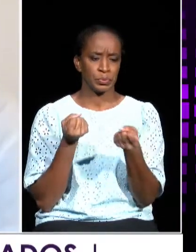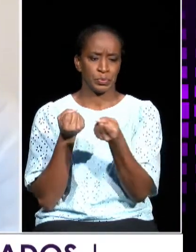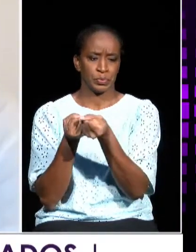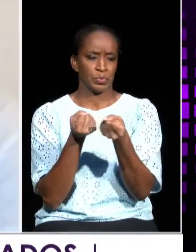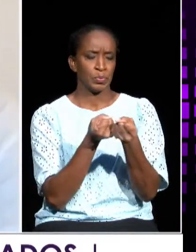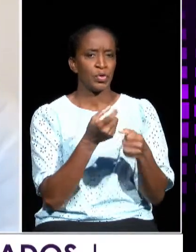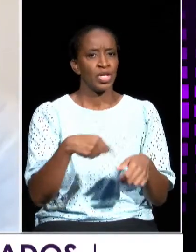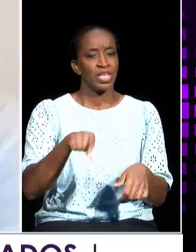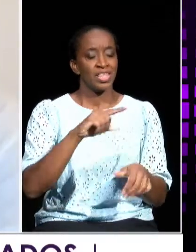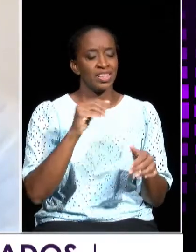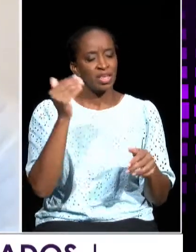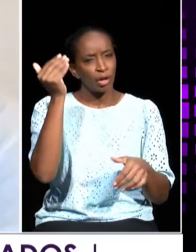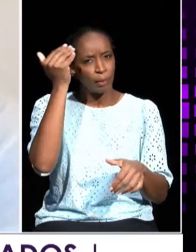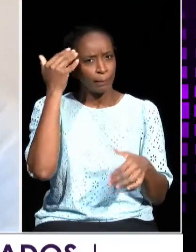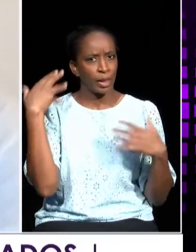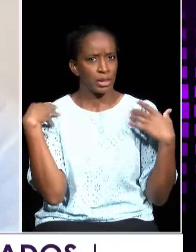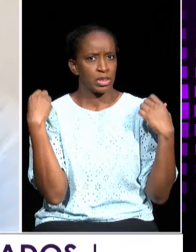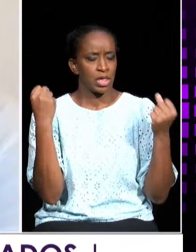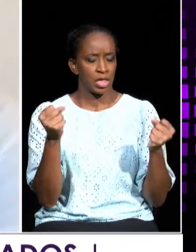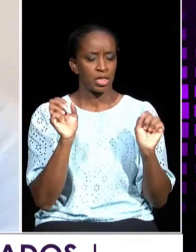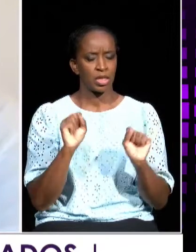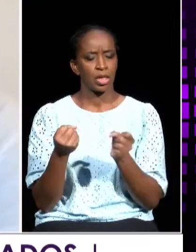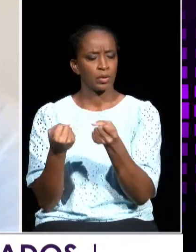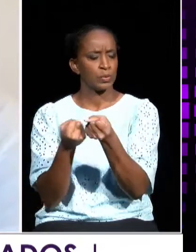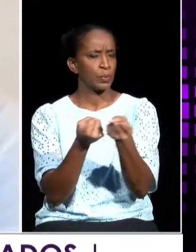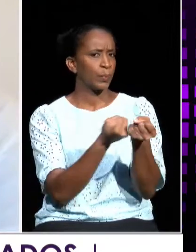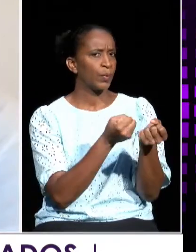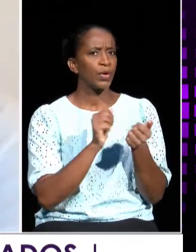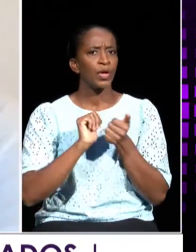take us into a better place in a couple of years?